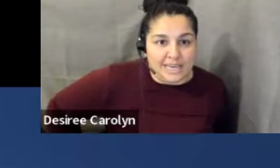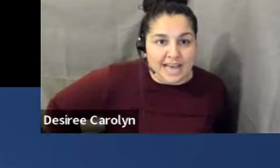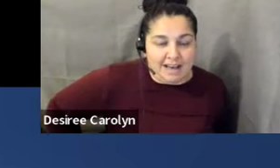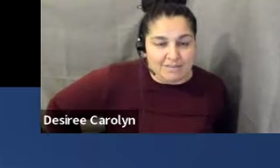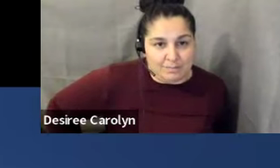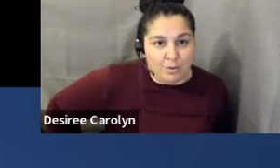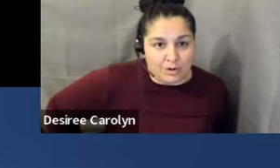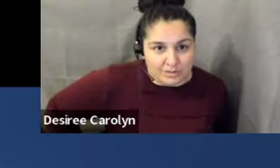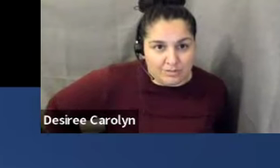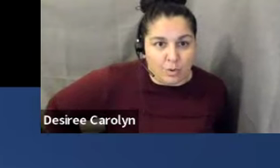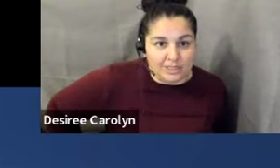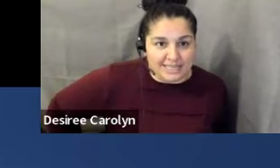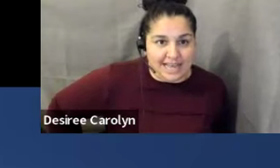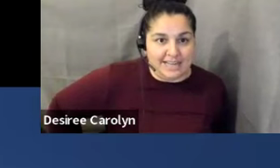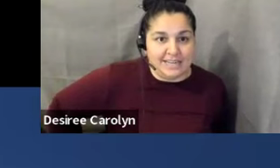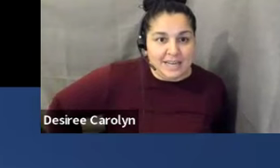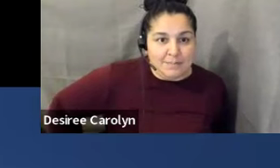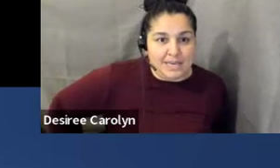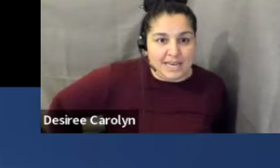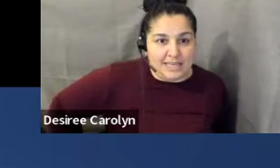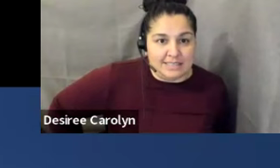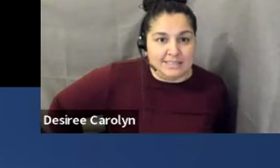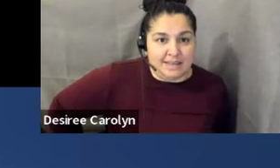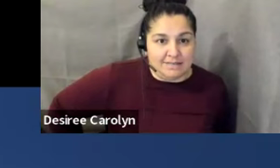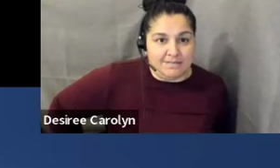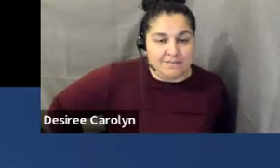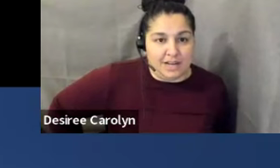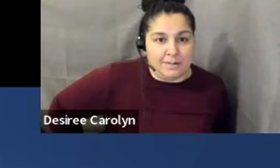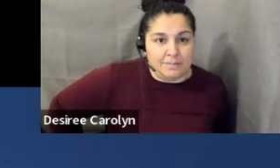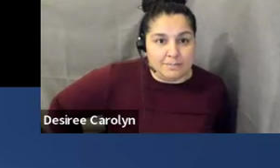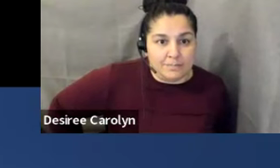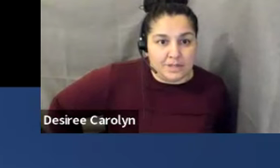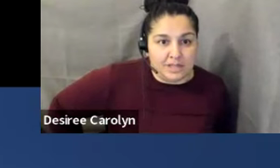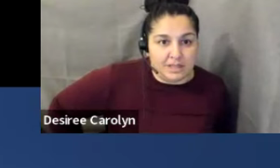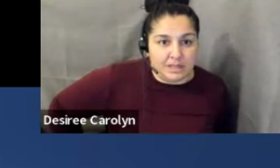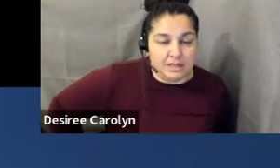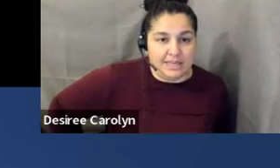course, we have an important role in that because of